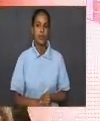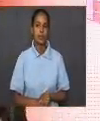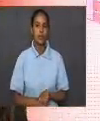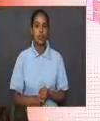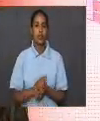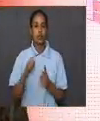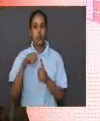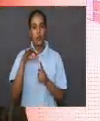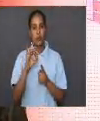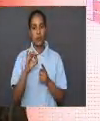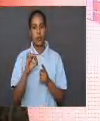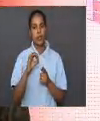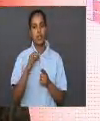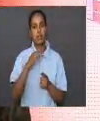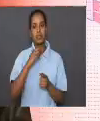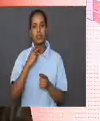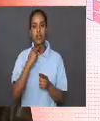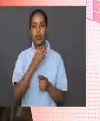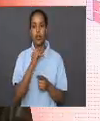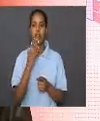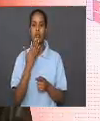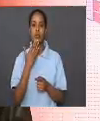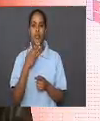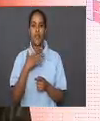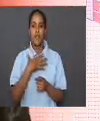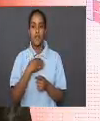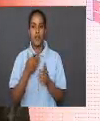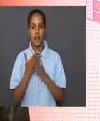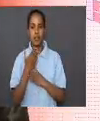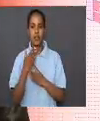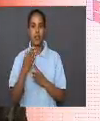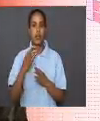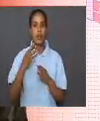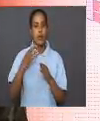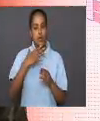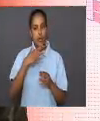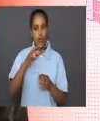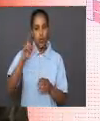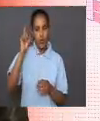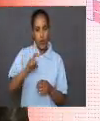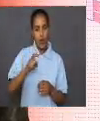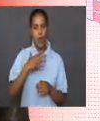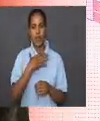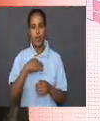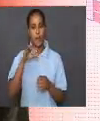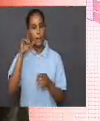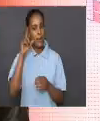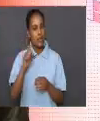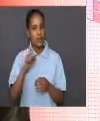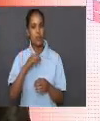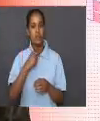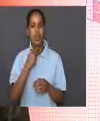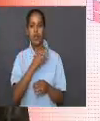To obtain a sound and sweet fat, the raw materials must be